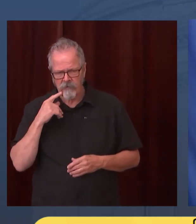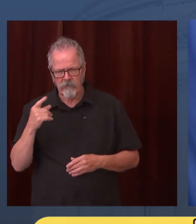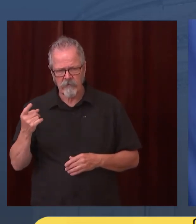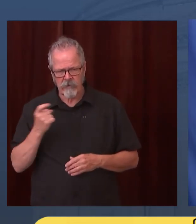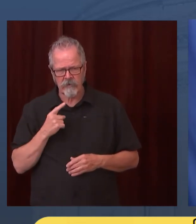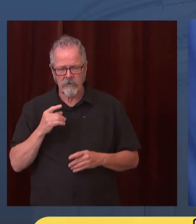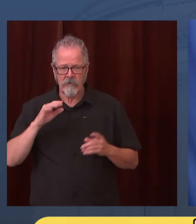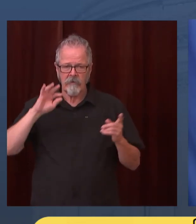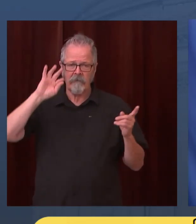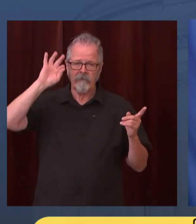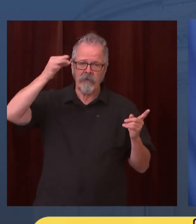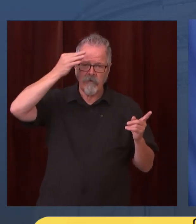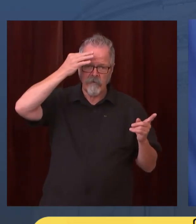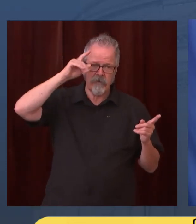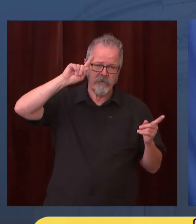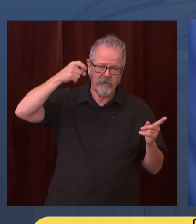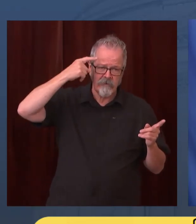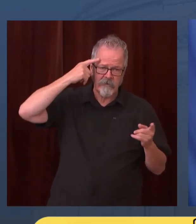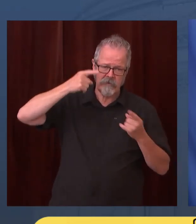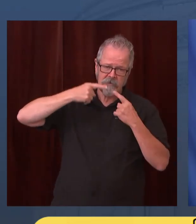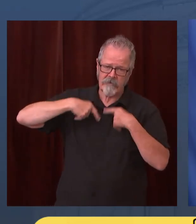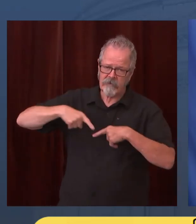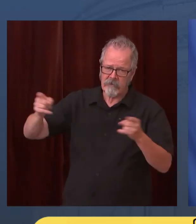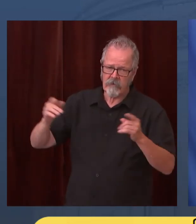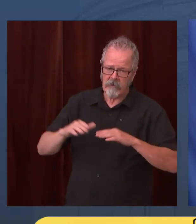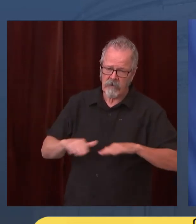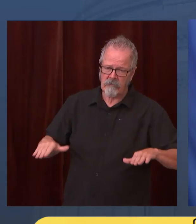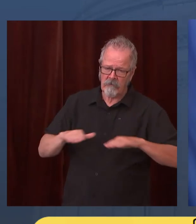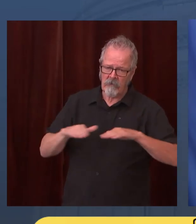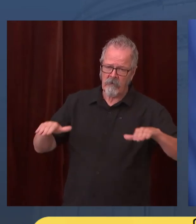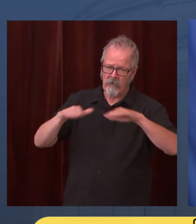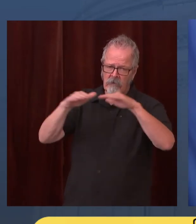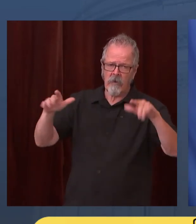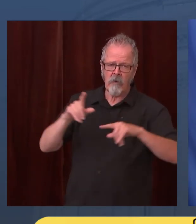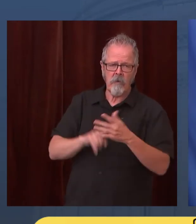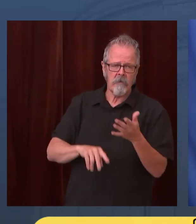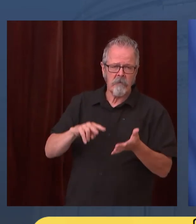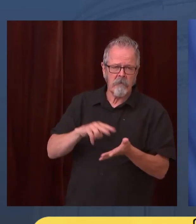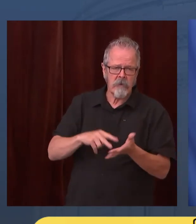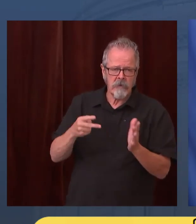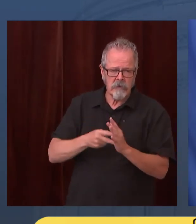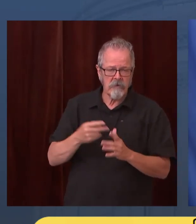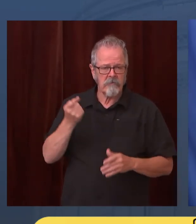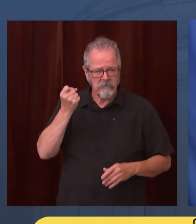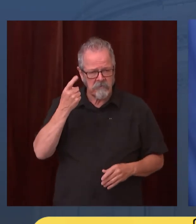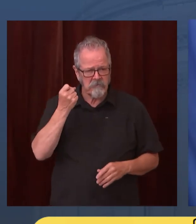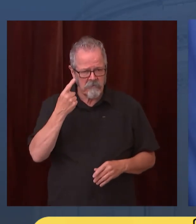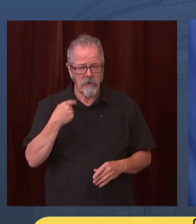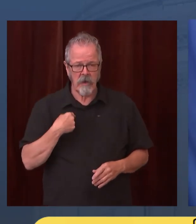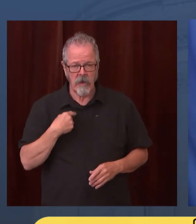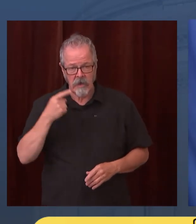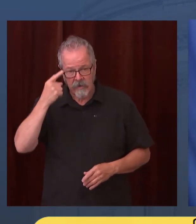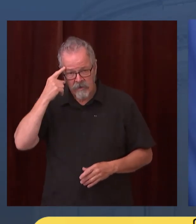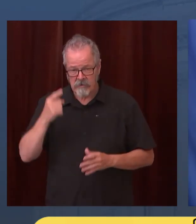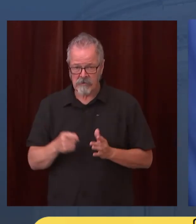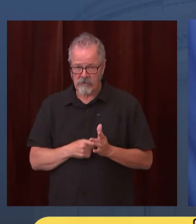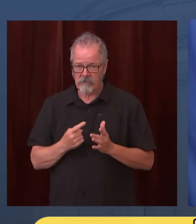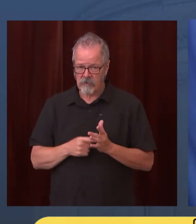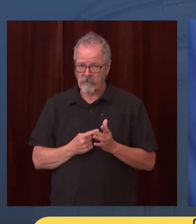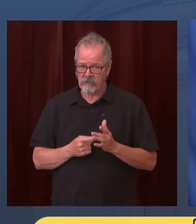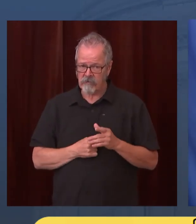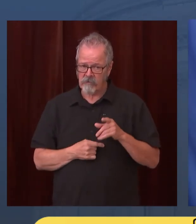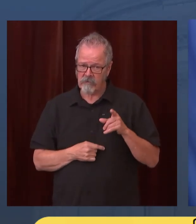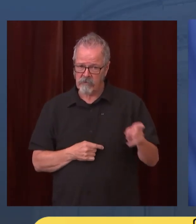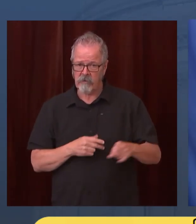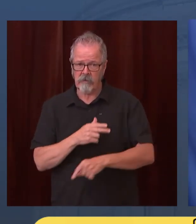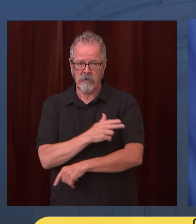hospitals that are at times using the terms crisis standards of care when what they're really referring to is care that's being delivered in